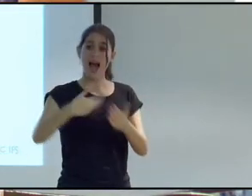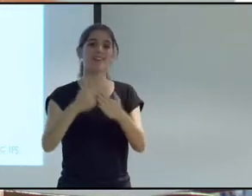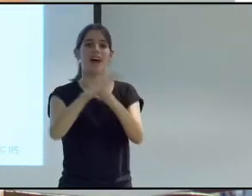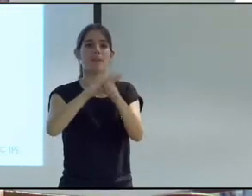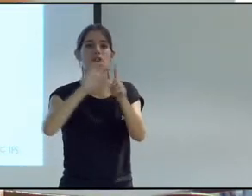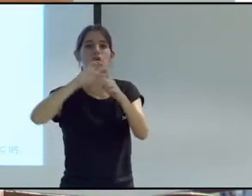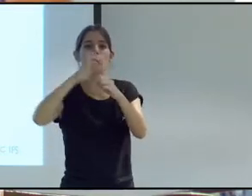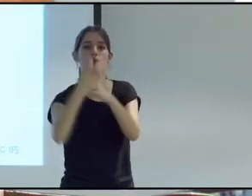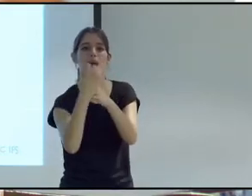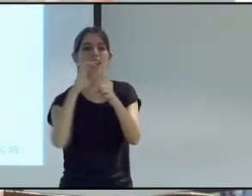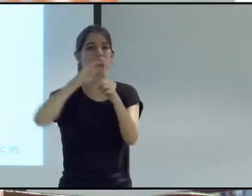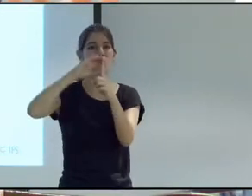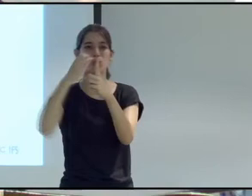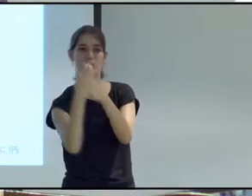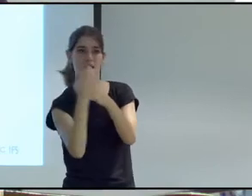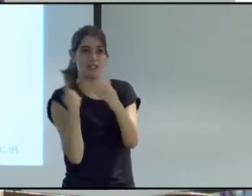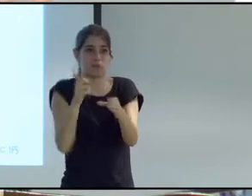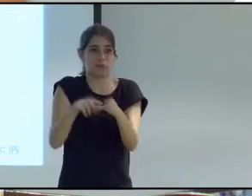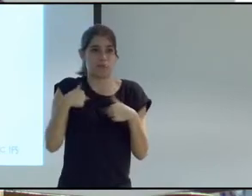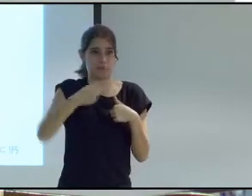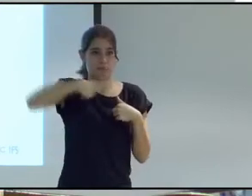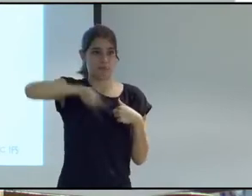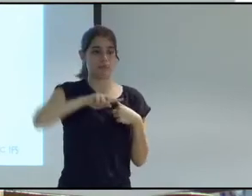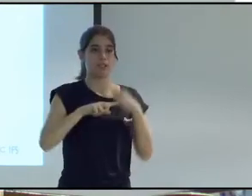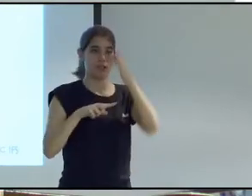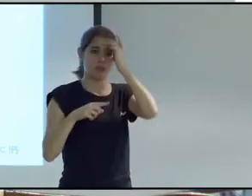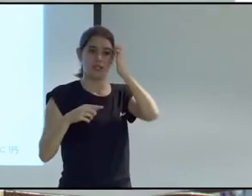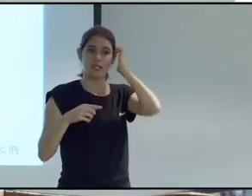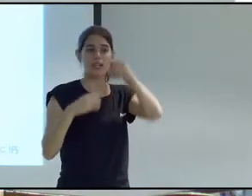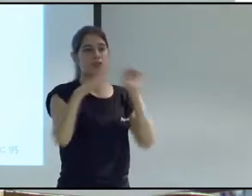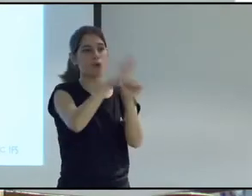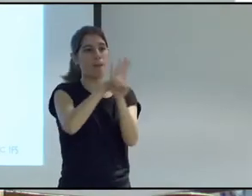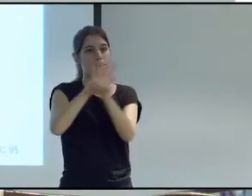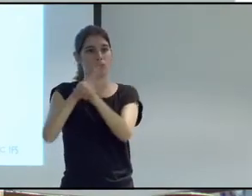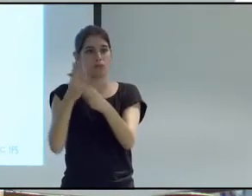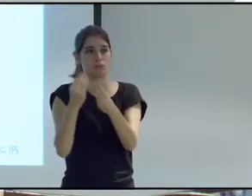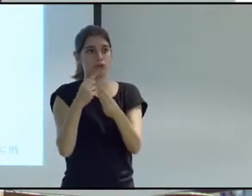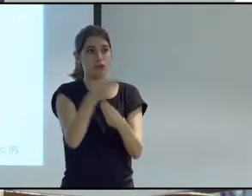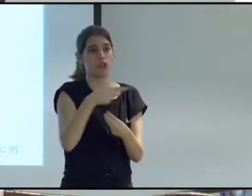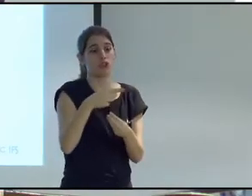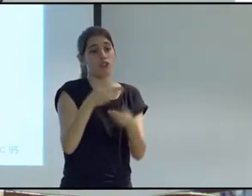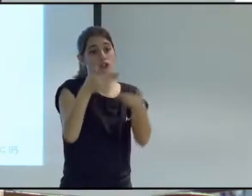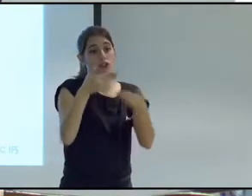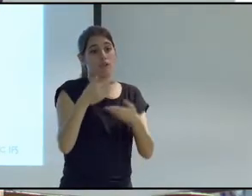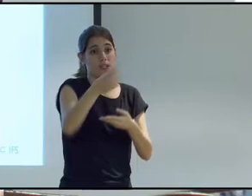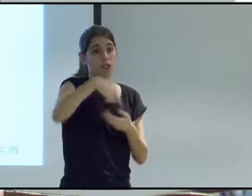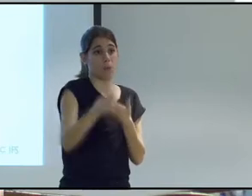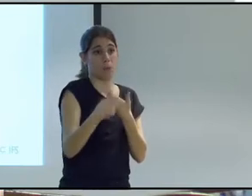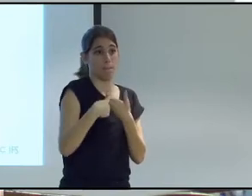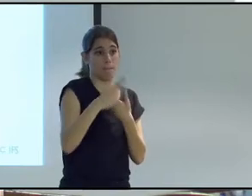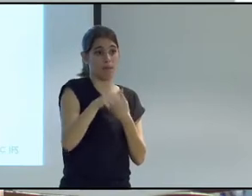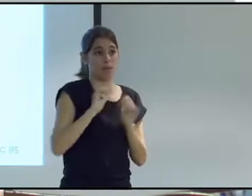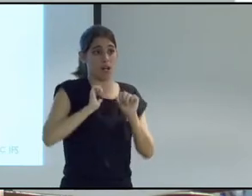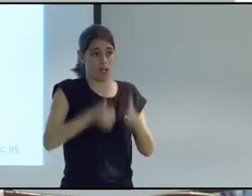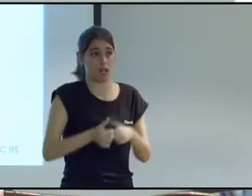body, and then the culture we belong to. So this, I'd like you to come with me